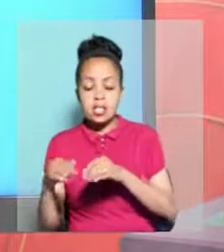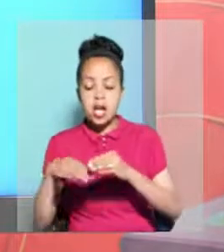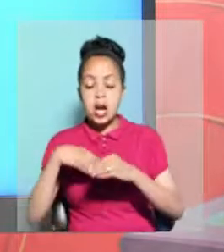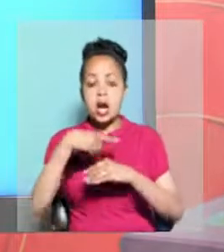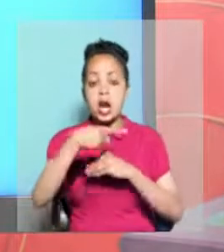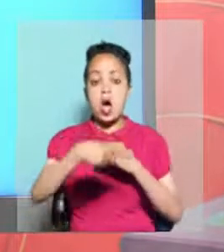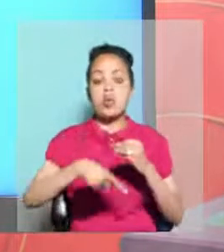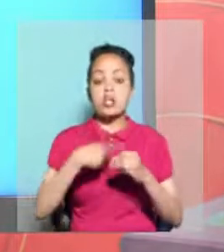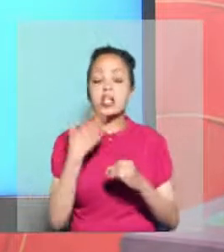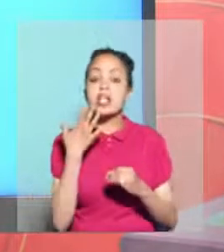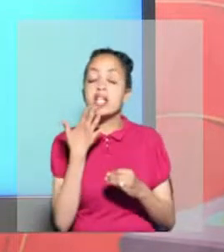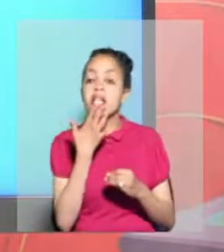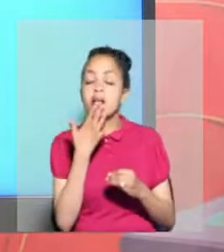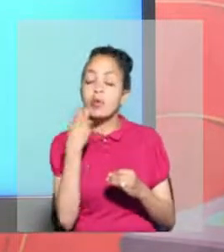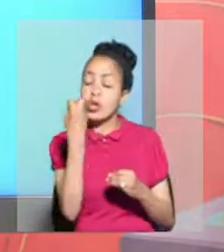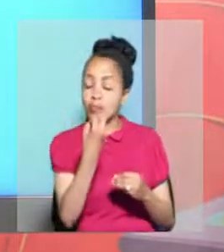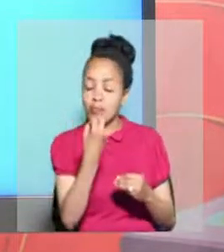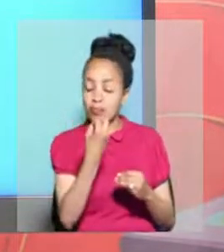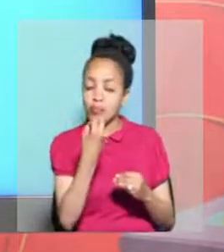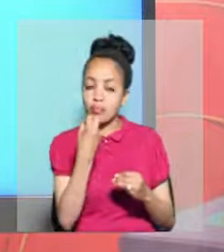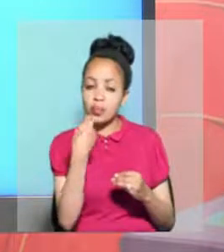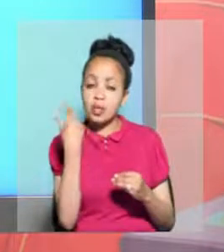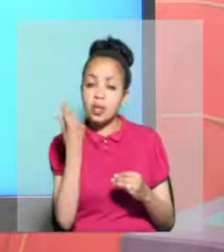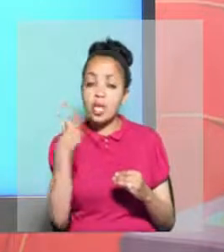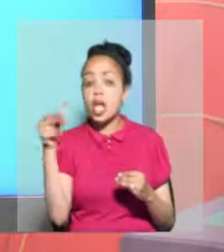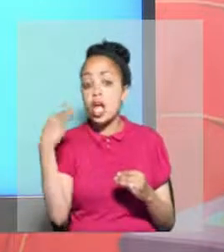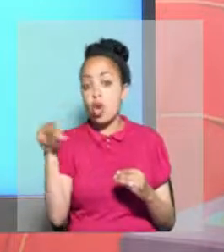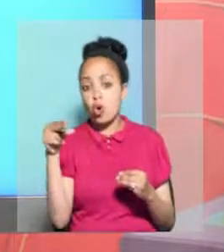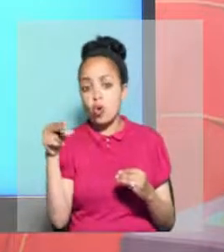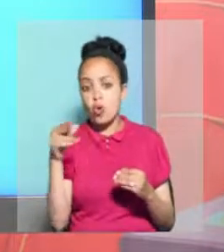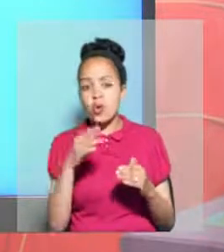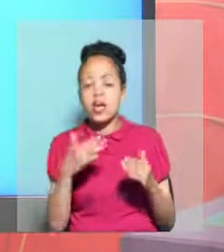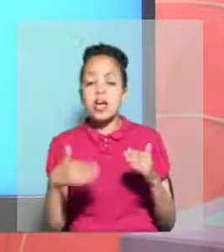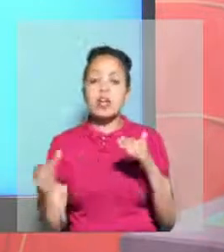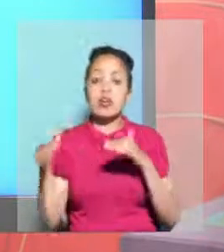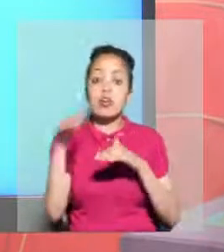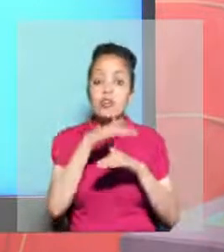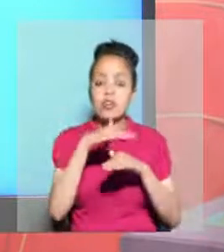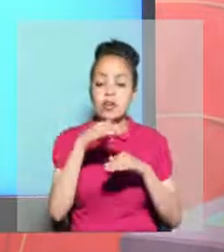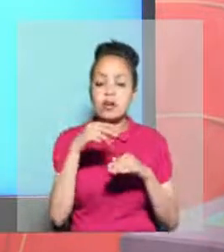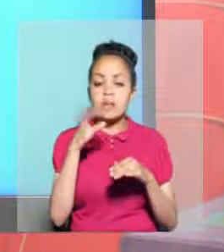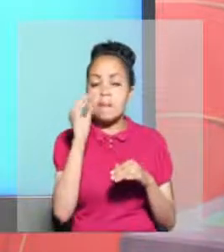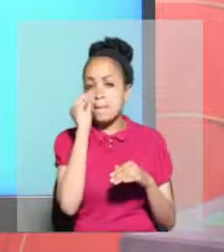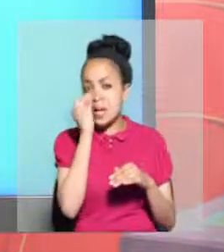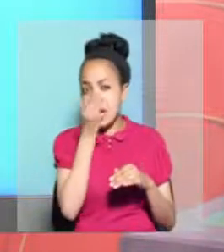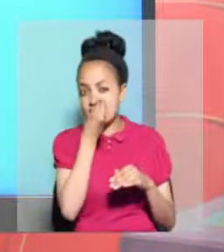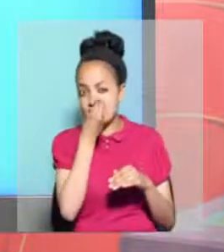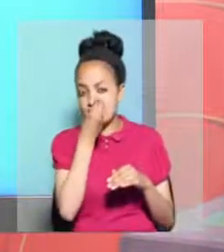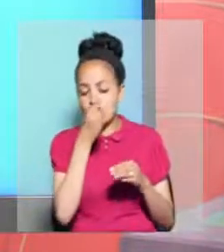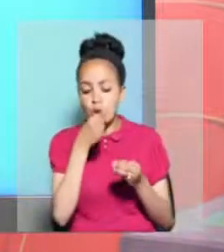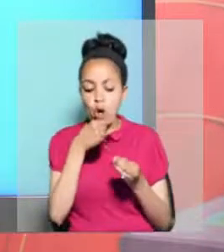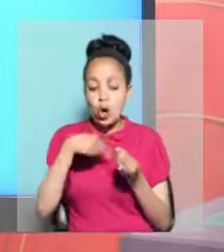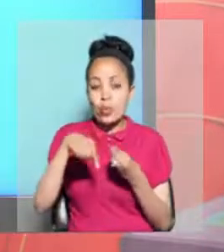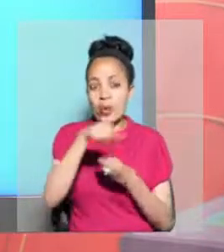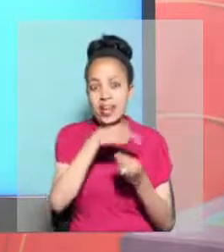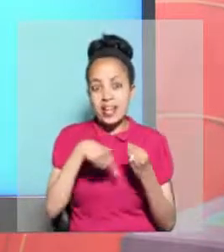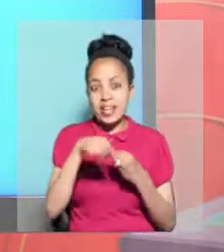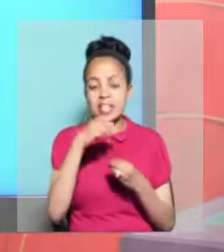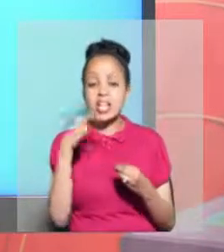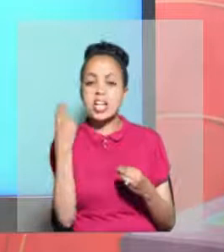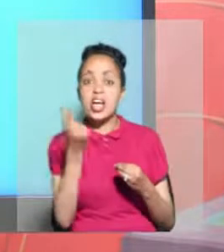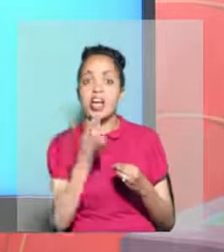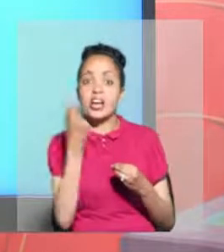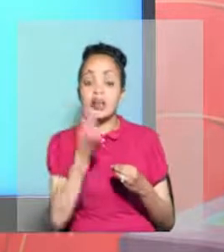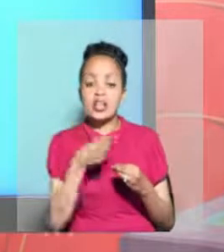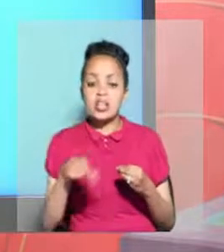round yellow seed, which is a dominant, over homozygous plant wrinkled green seed,